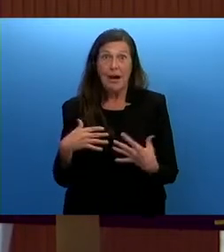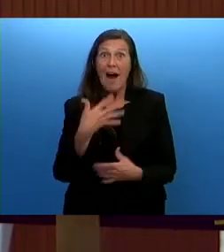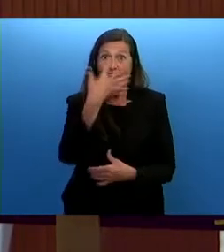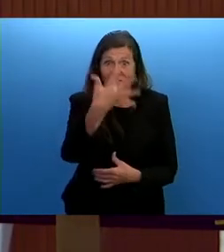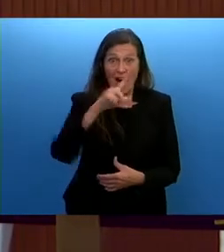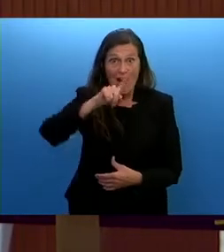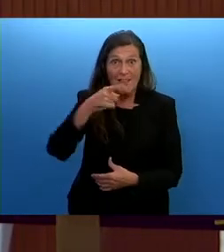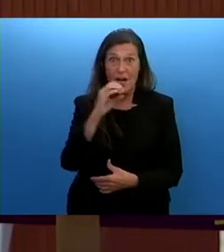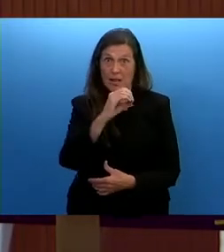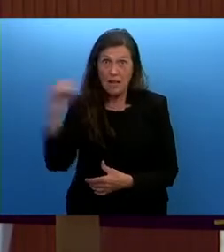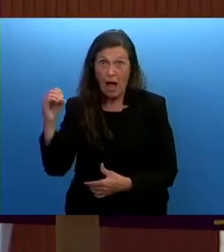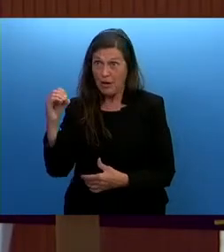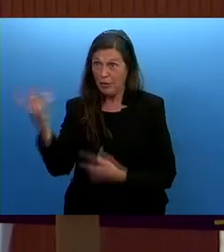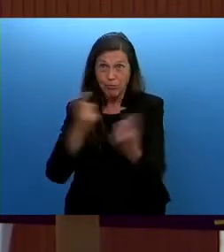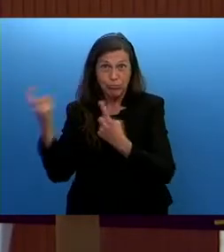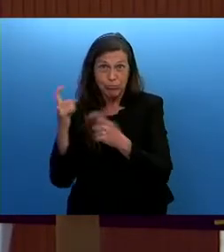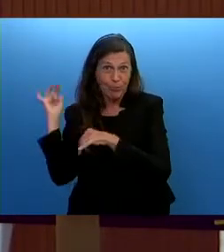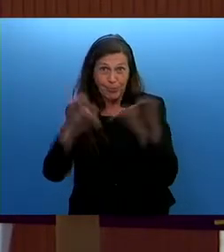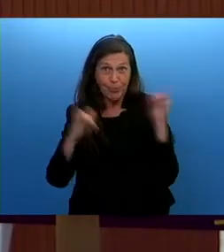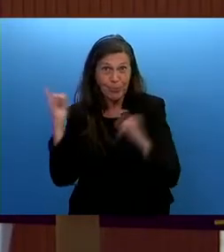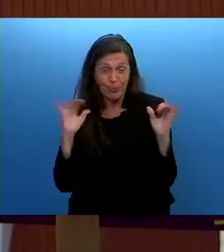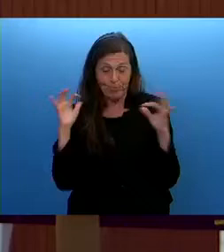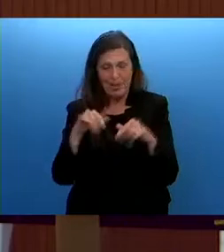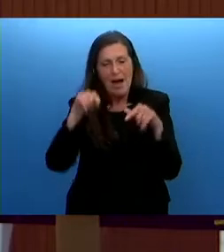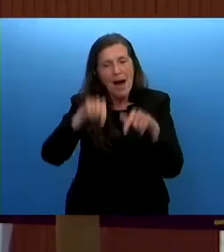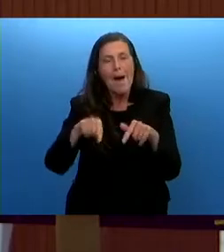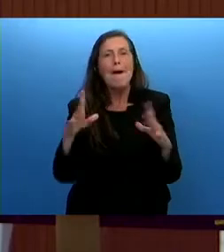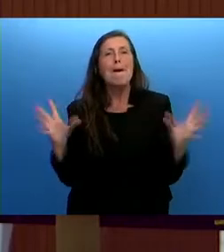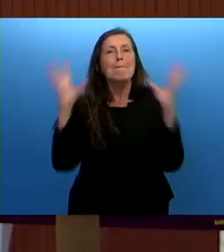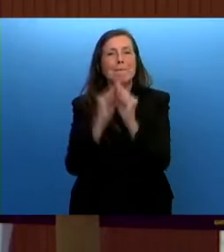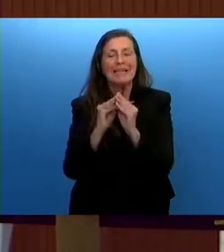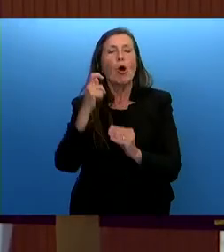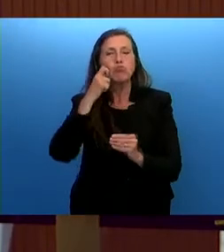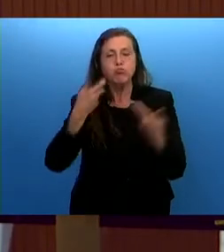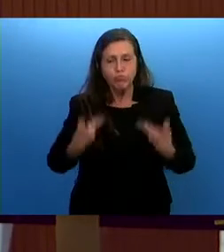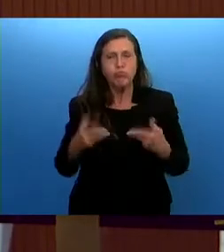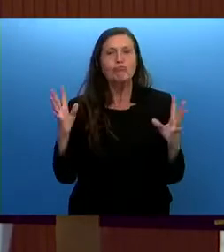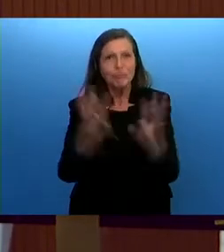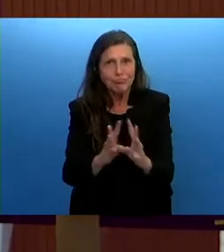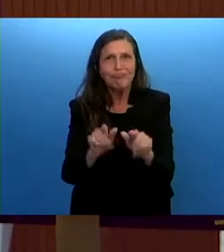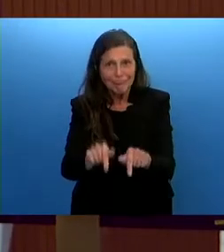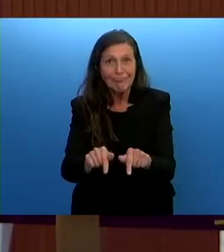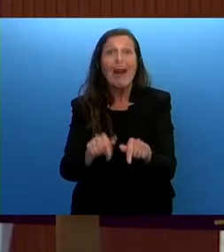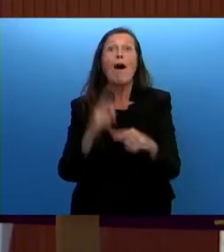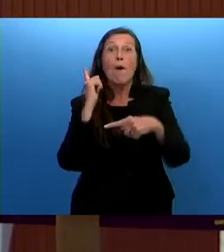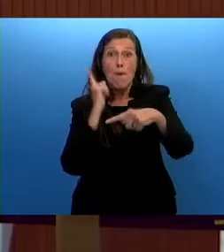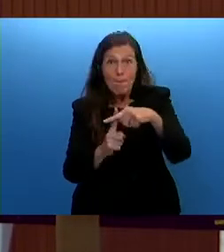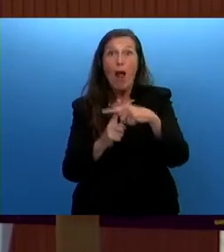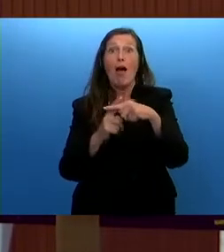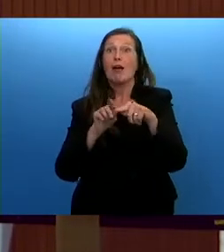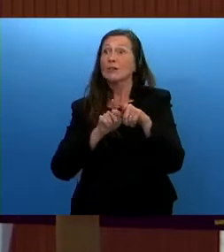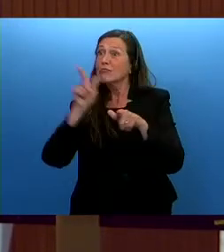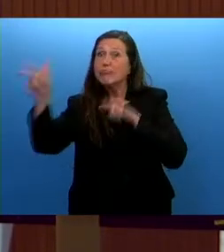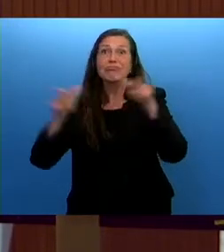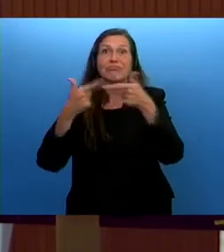5,000 participants attending this hybrid meeting, and over 3,700 participants were present in Bali